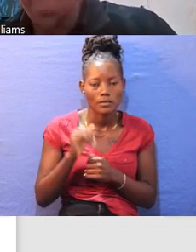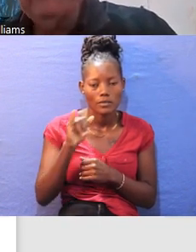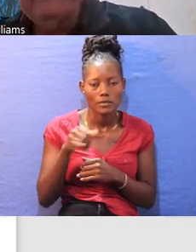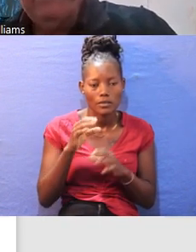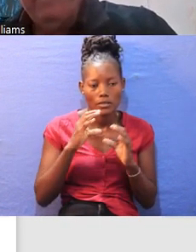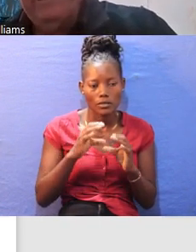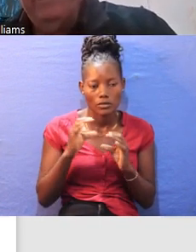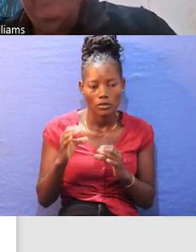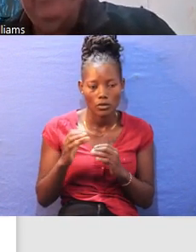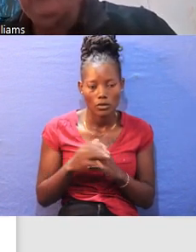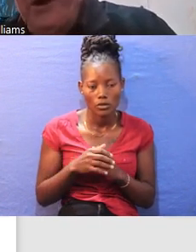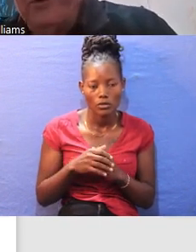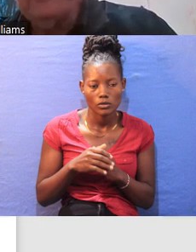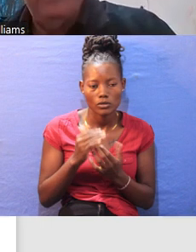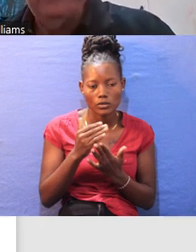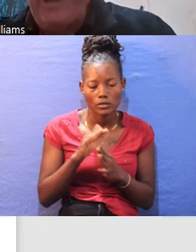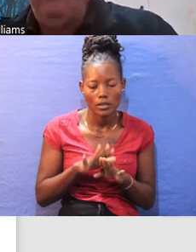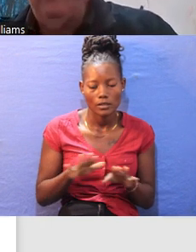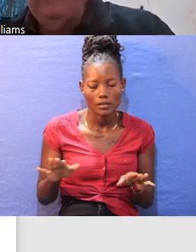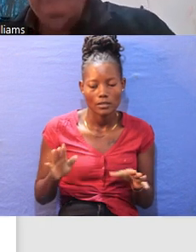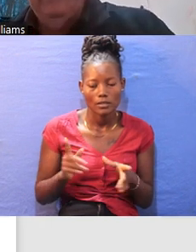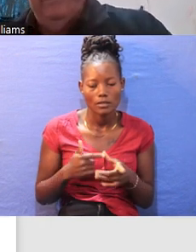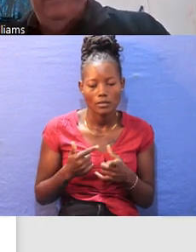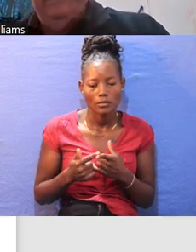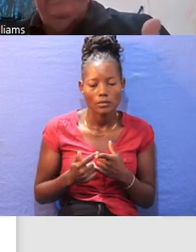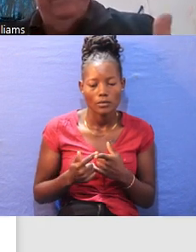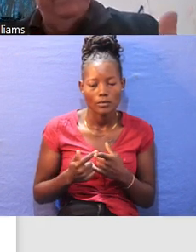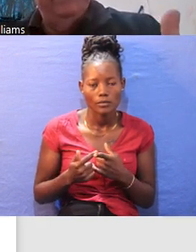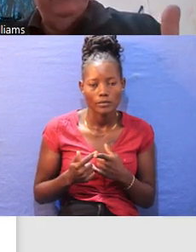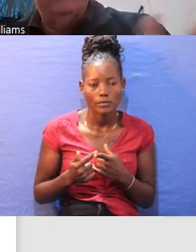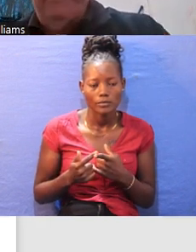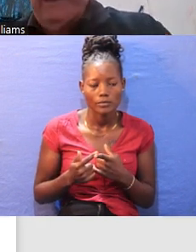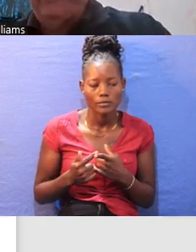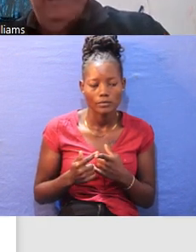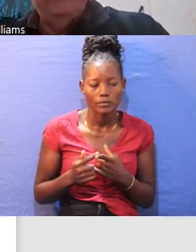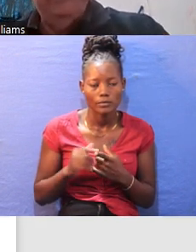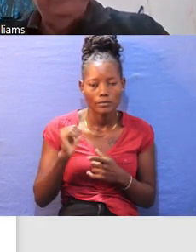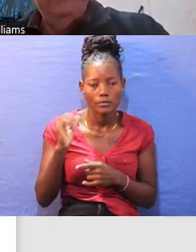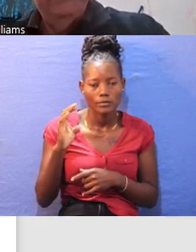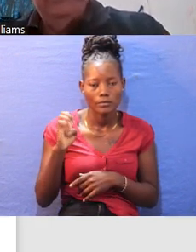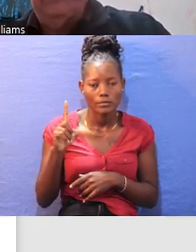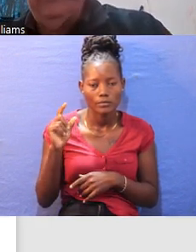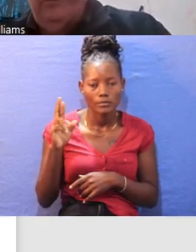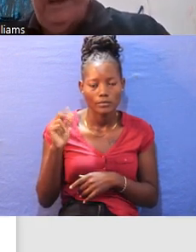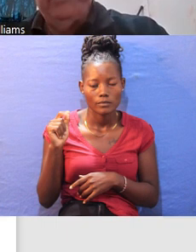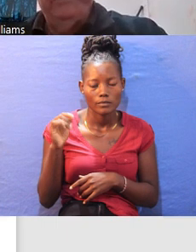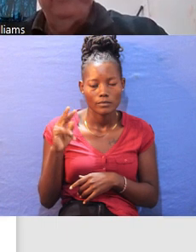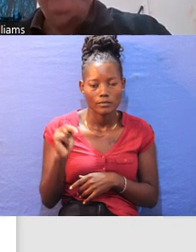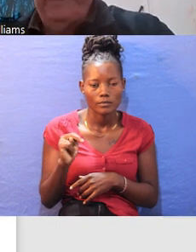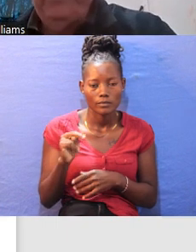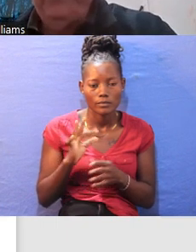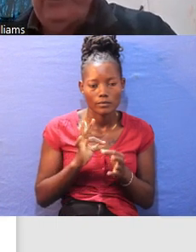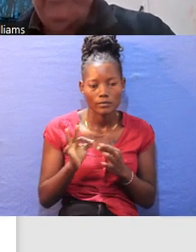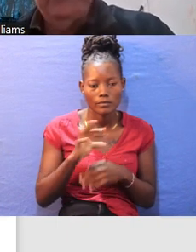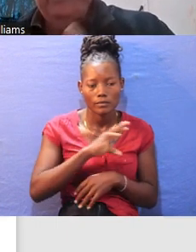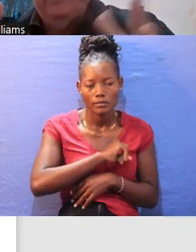Borzov, his coach had a table, and they looked at max velocity, acceleration,